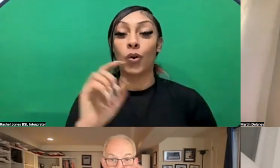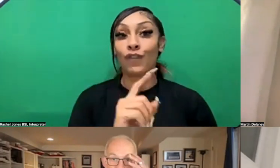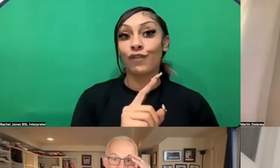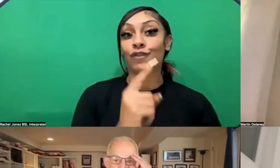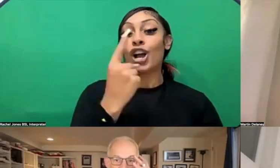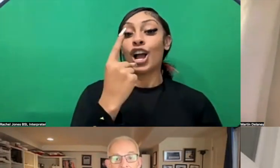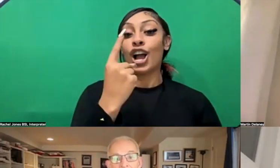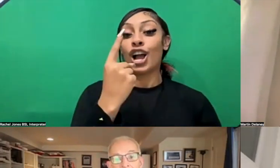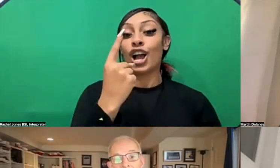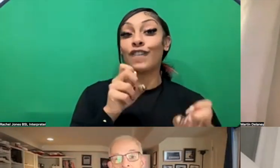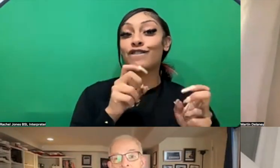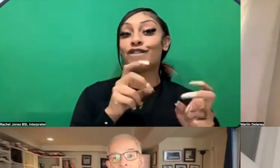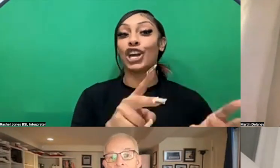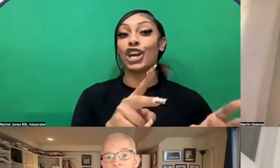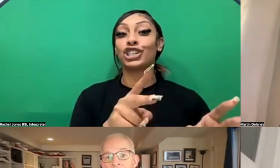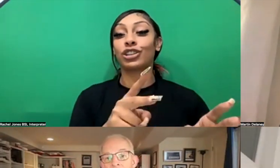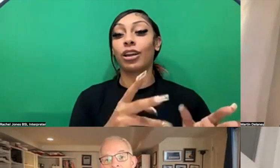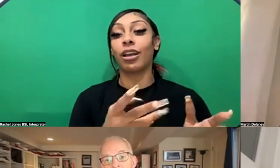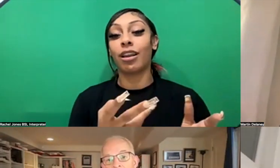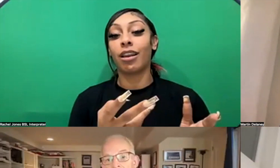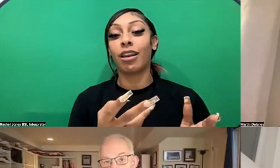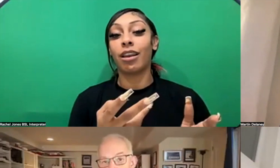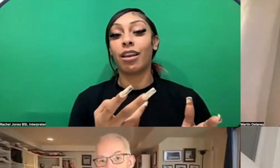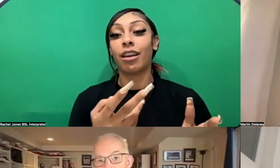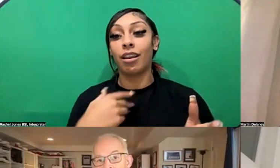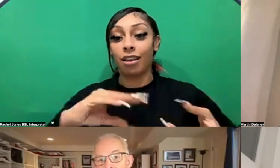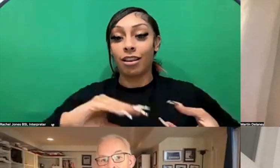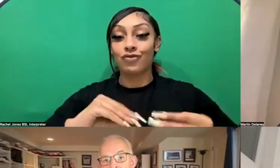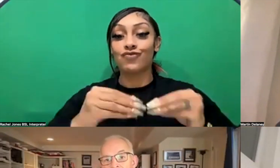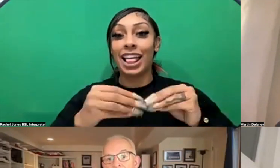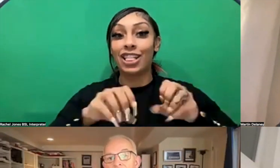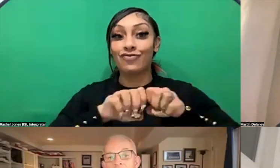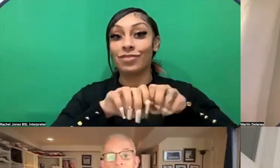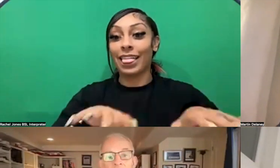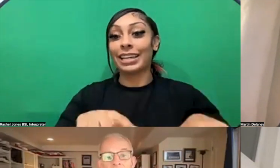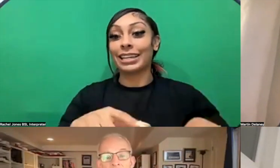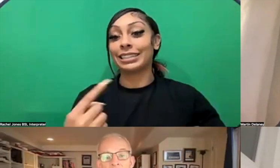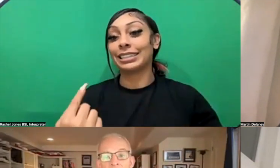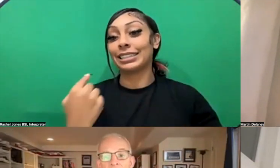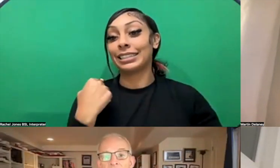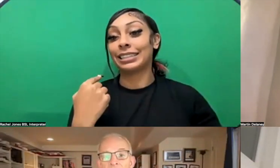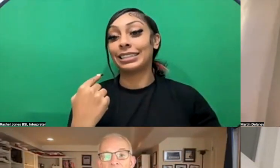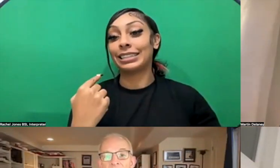version of MIDI that has been released in